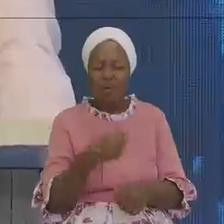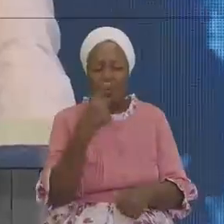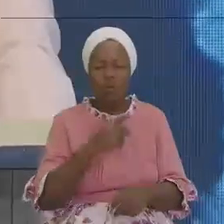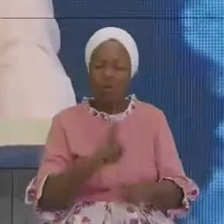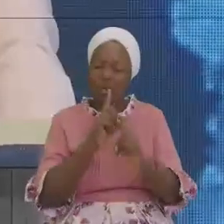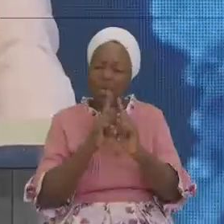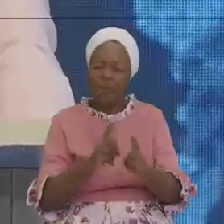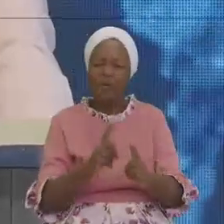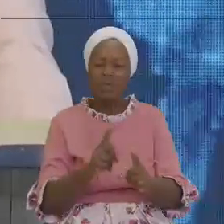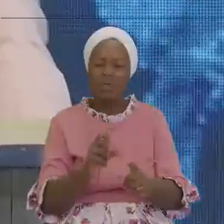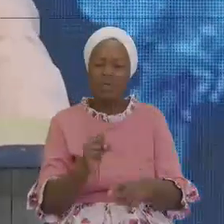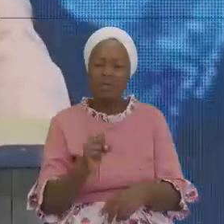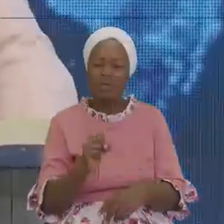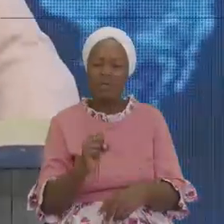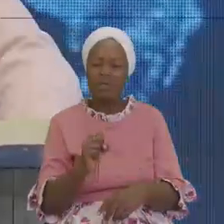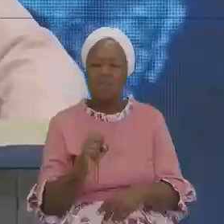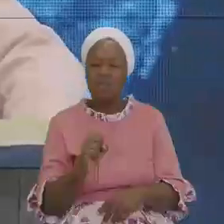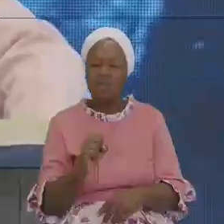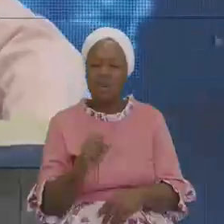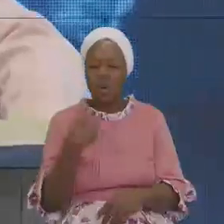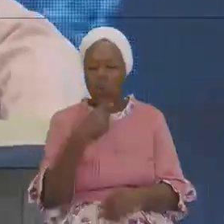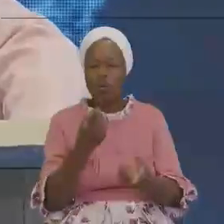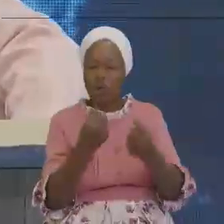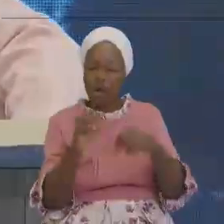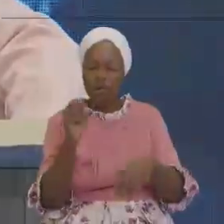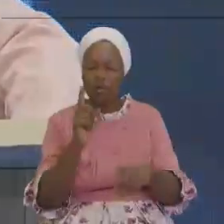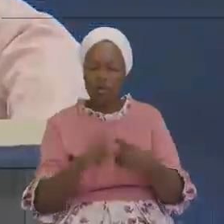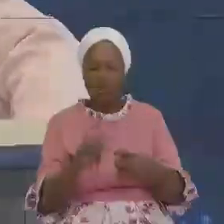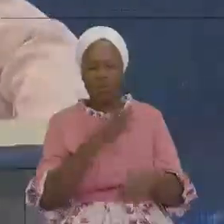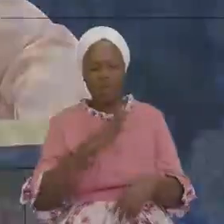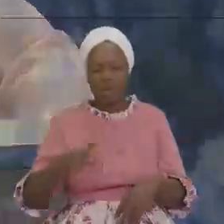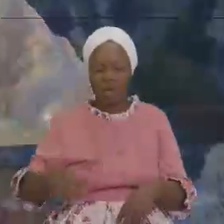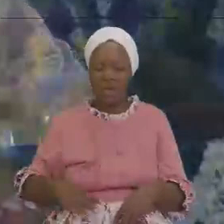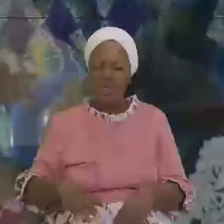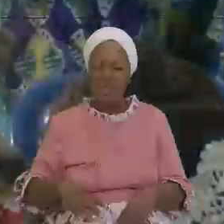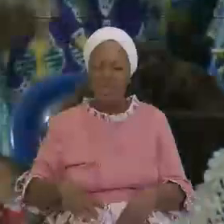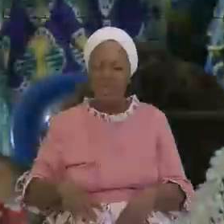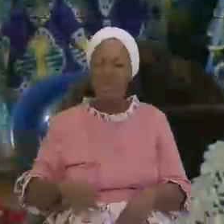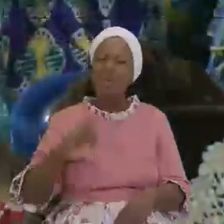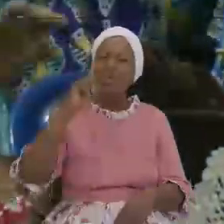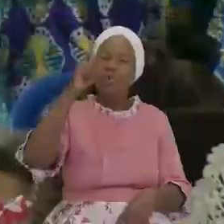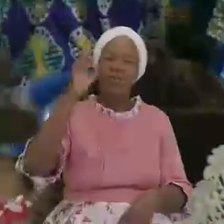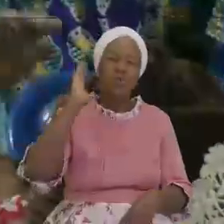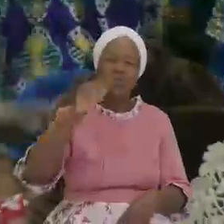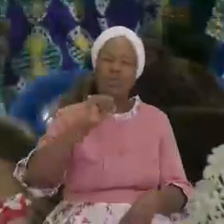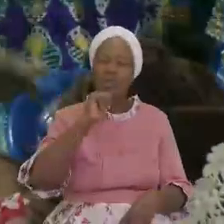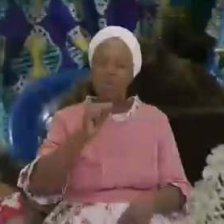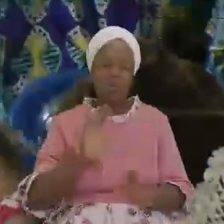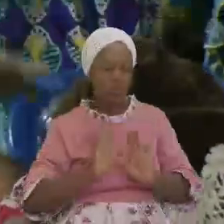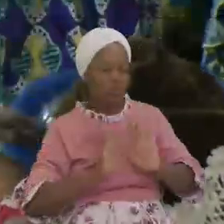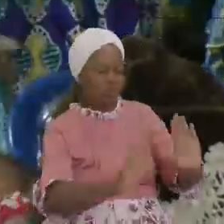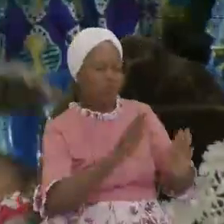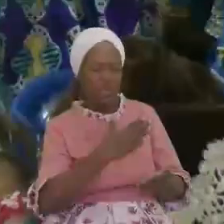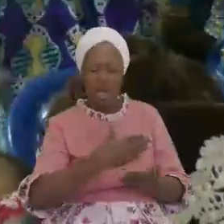responds, who comes to Christ, you will not push away or